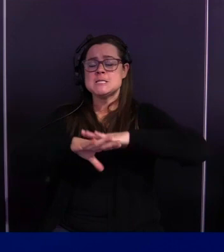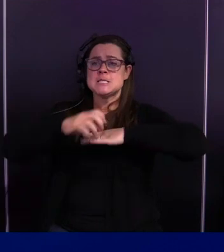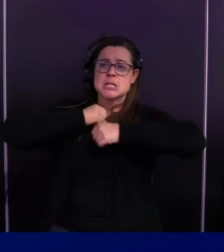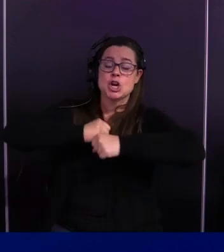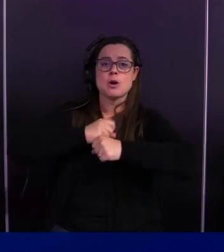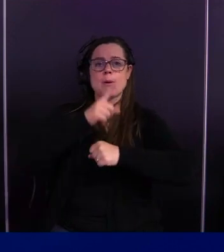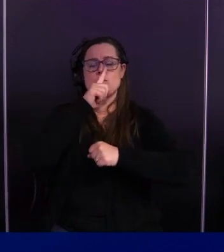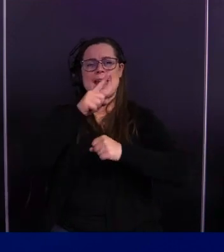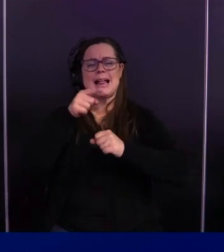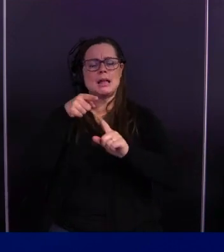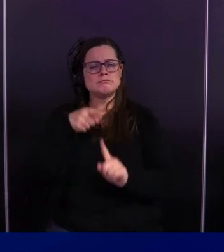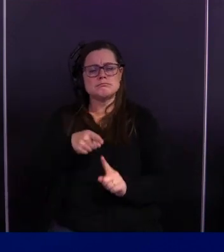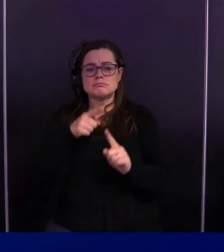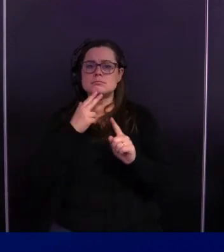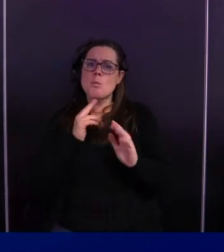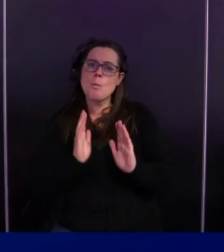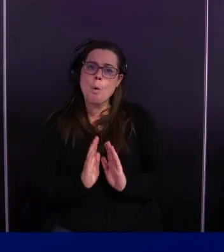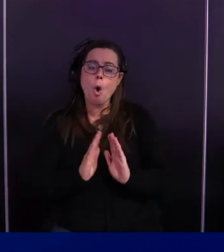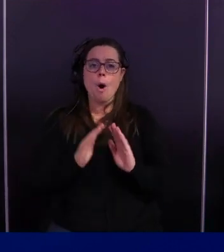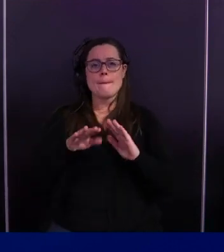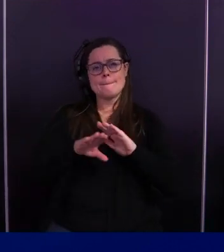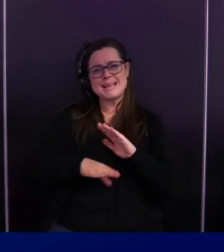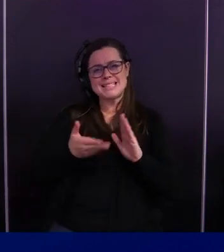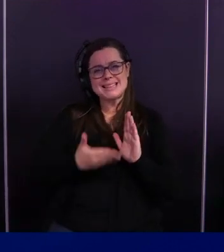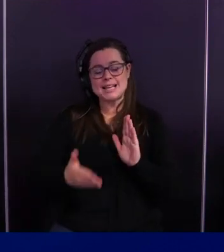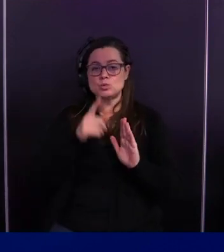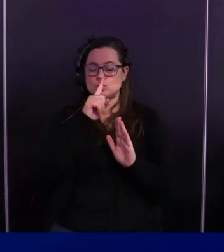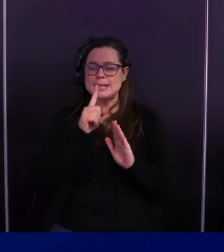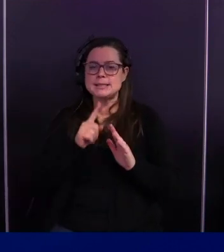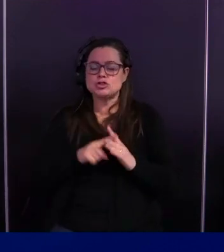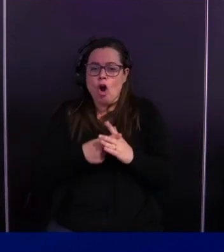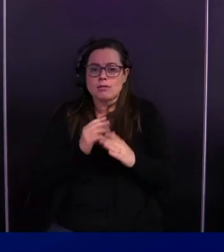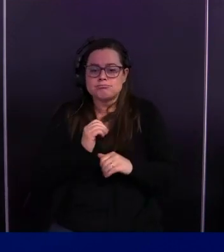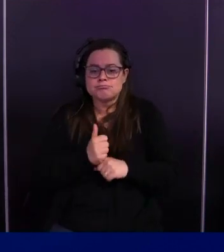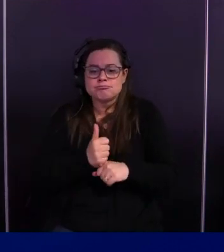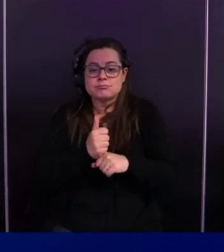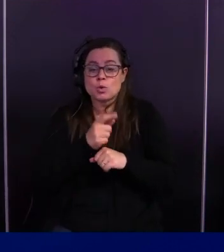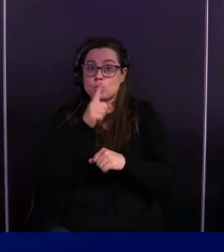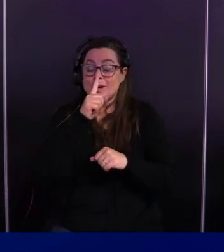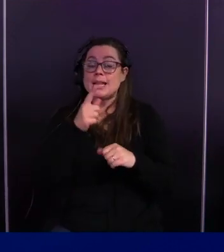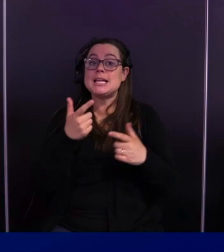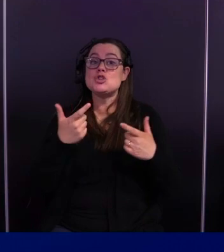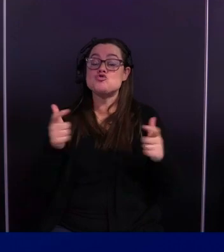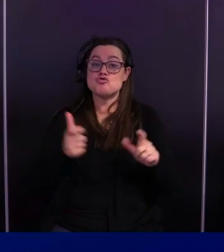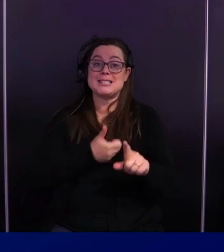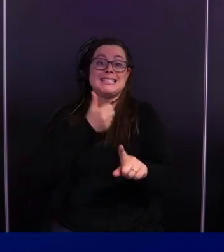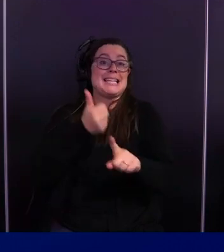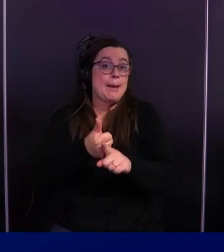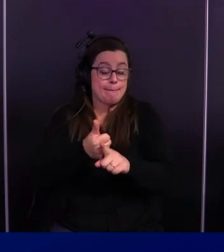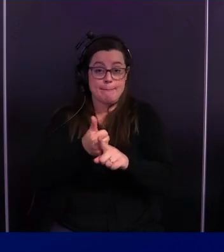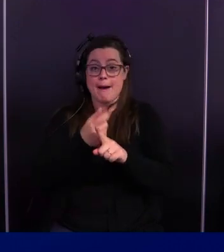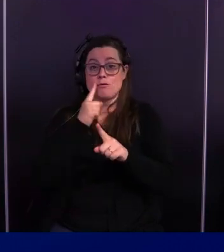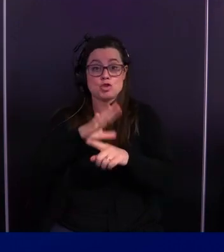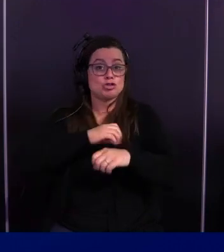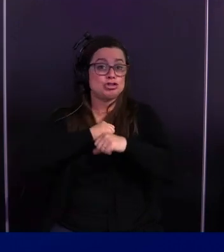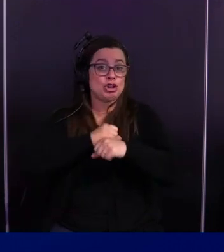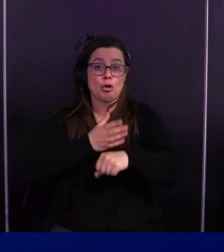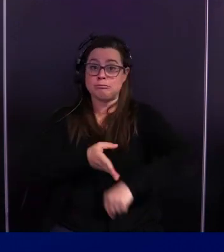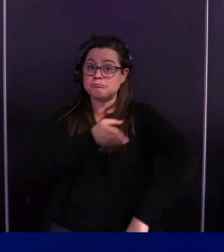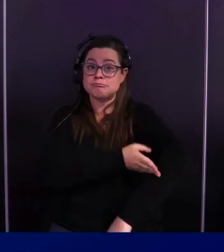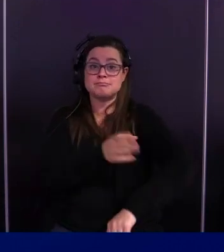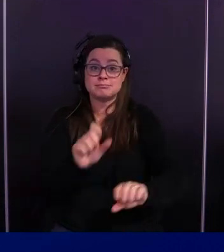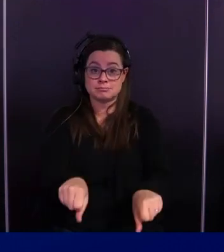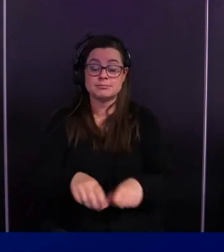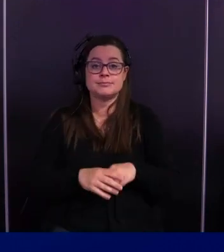basics. It's the small things that you can really make a difference. You can really make a difference with the security of your workloads.